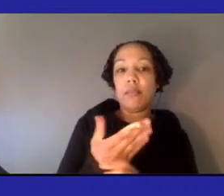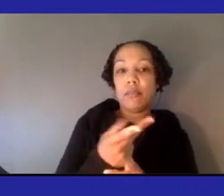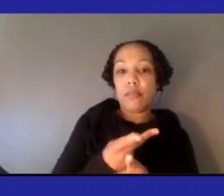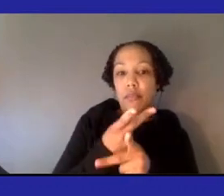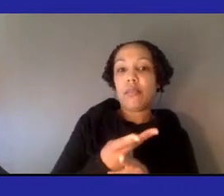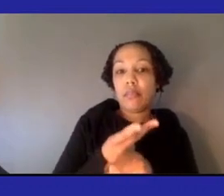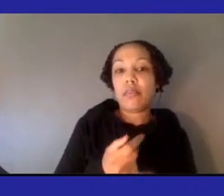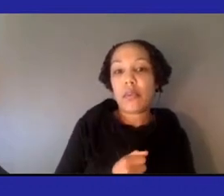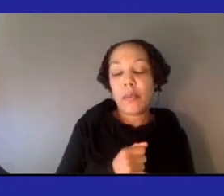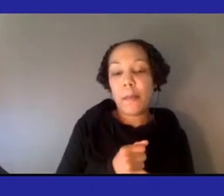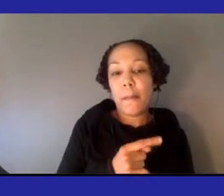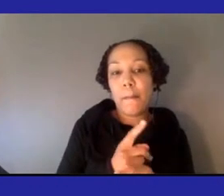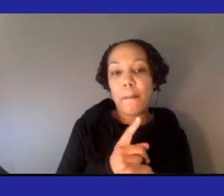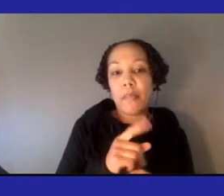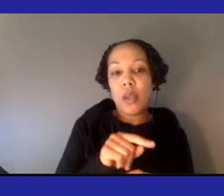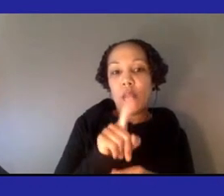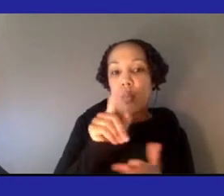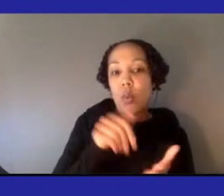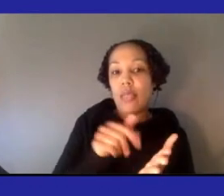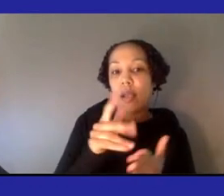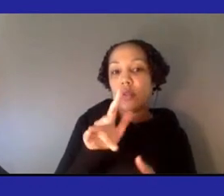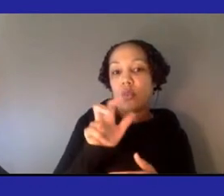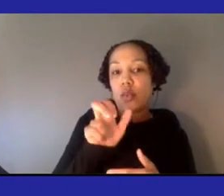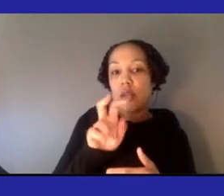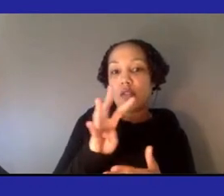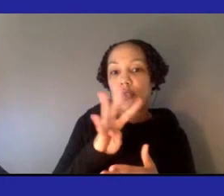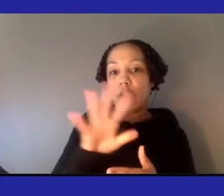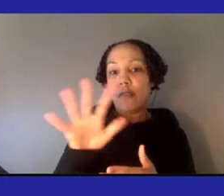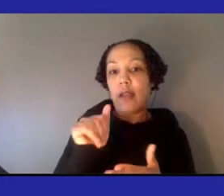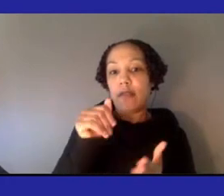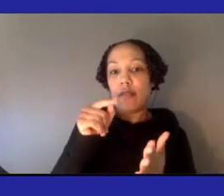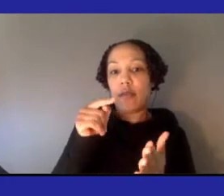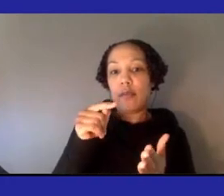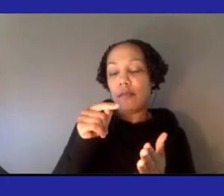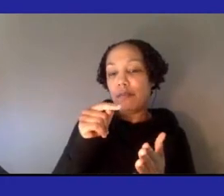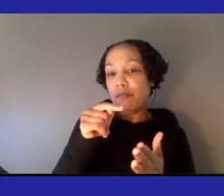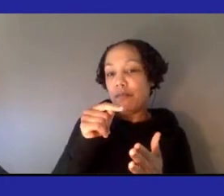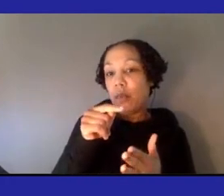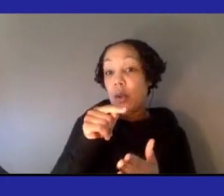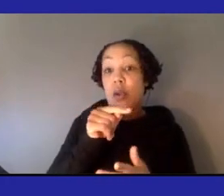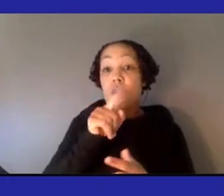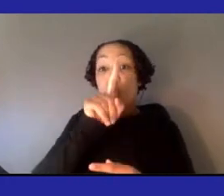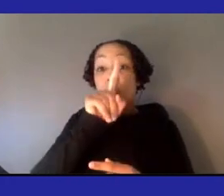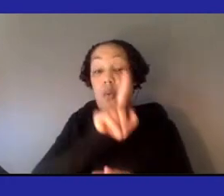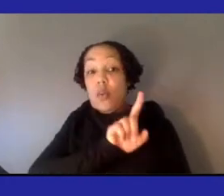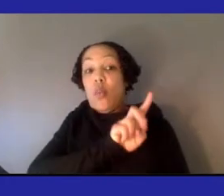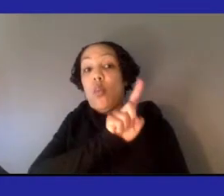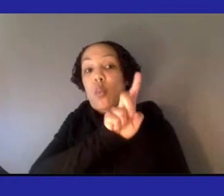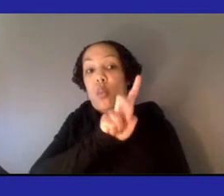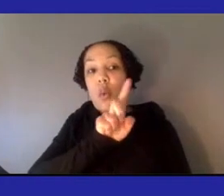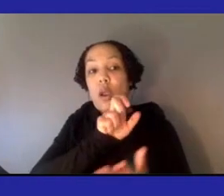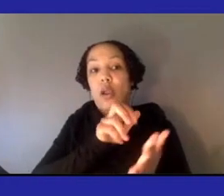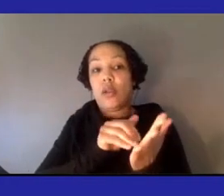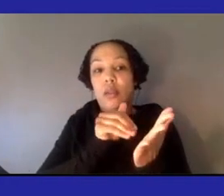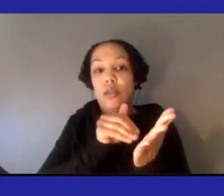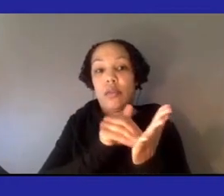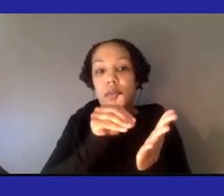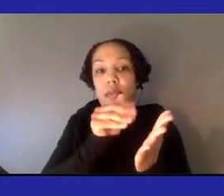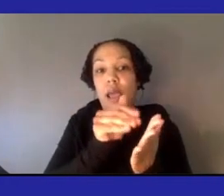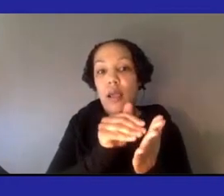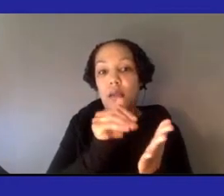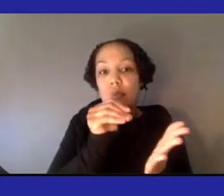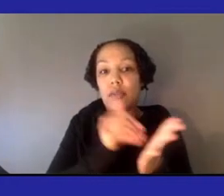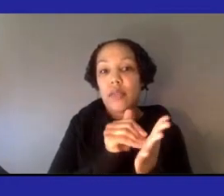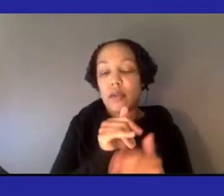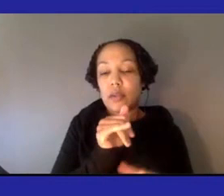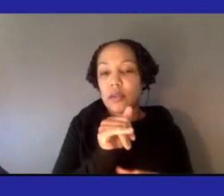hospitalizations were 1,345 per 100,000, which is nearly 1/3 higher than the rate for the rest of Queens and the rate for all of New